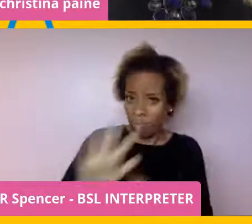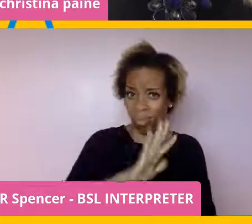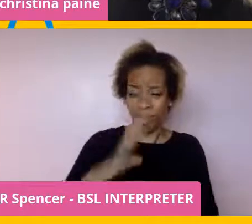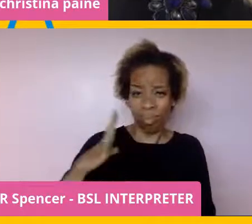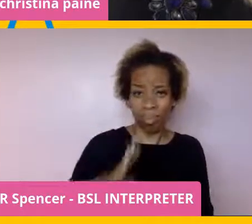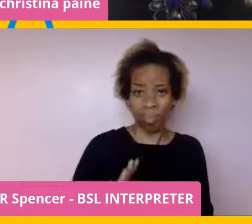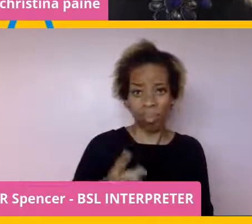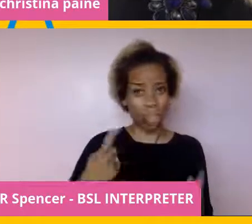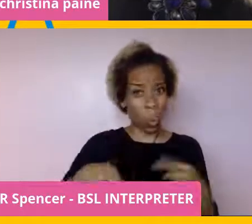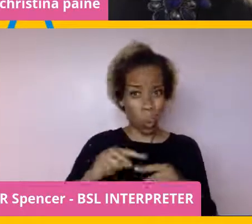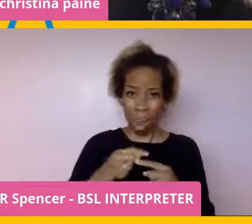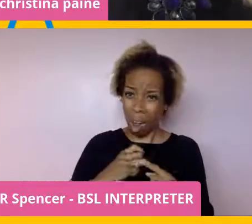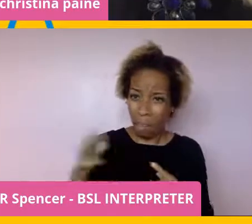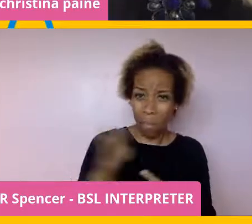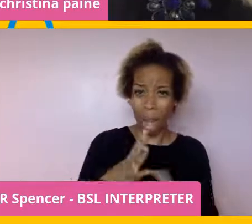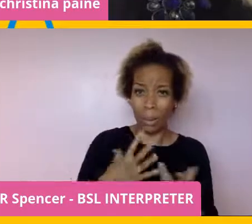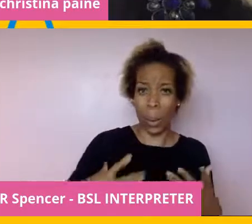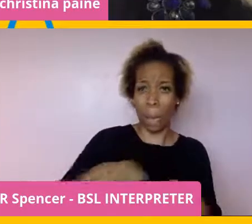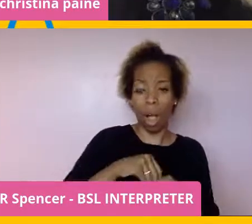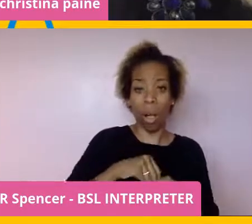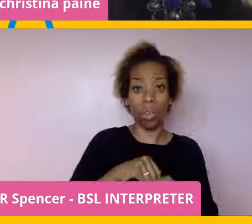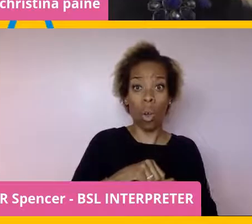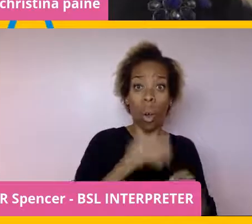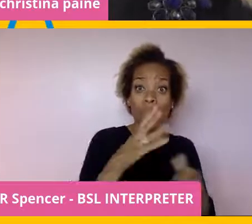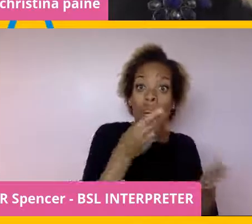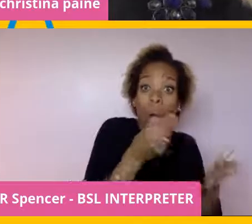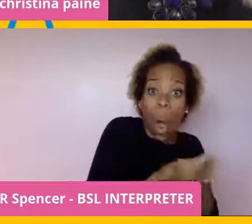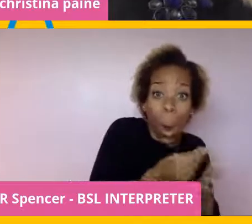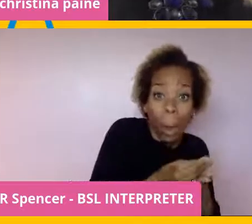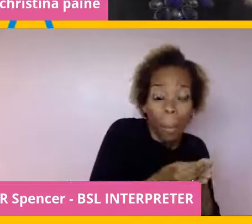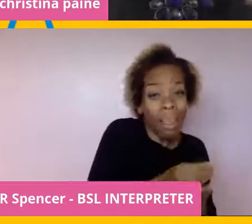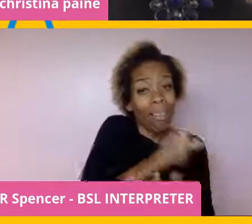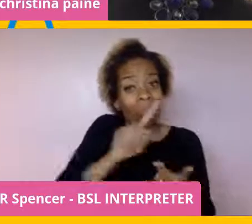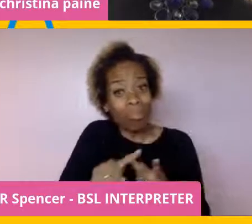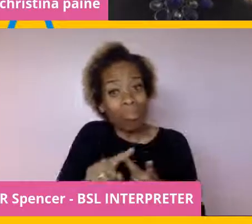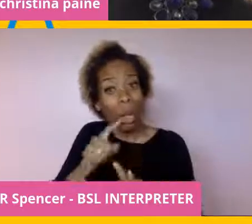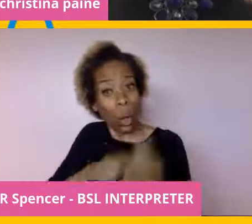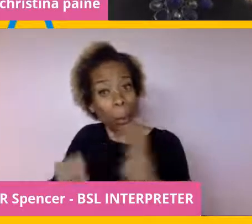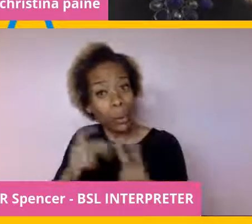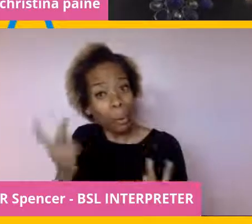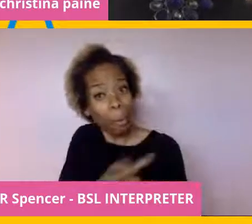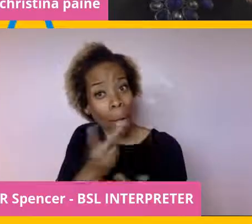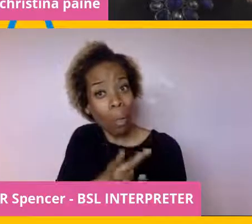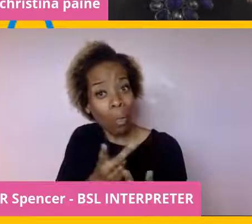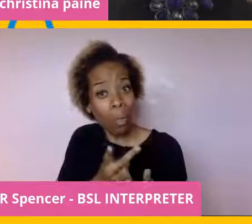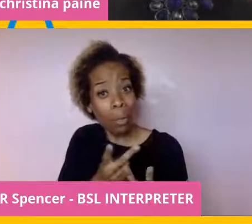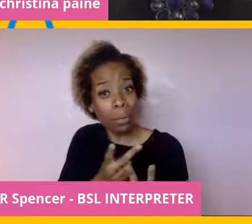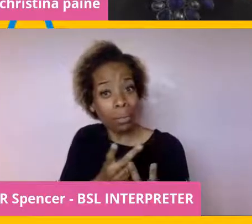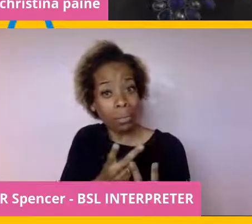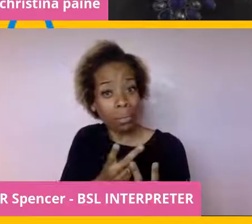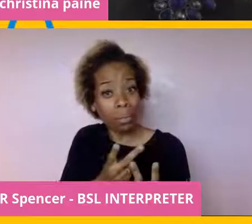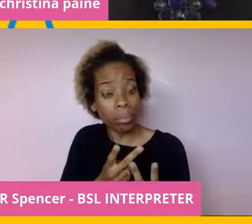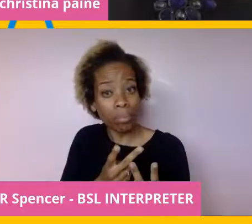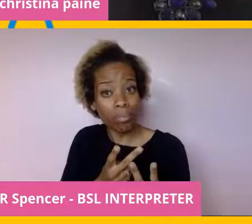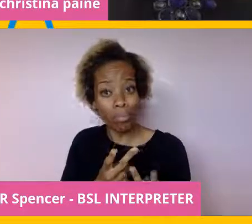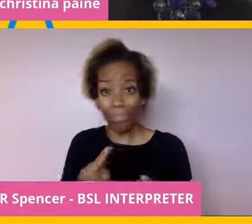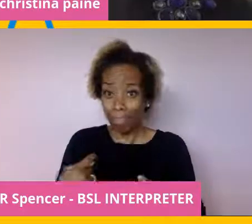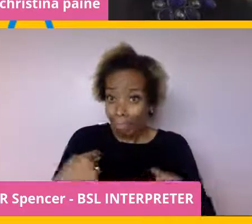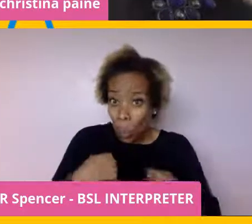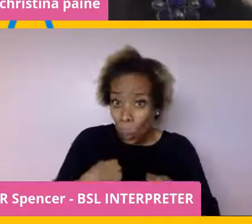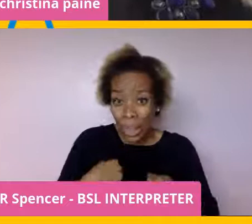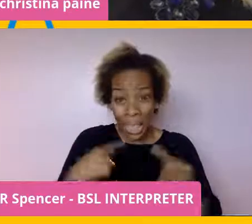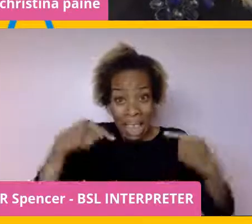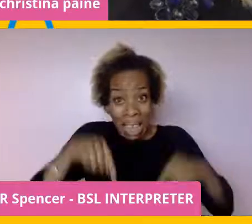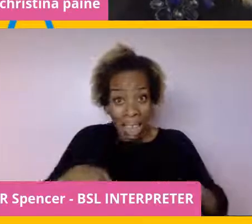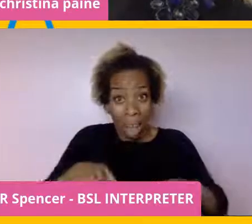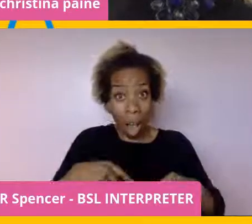only the economy, but also the community. And it is on our back that their institutions that pay them such high